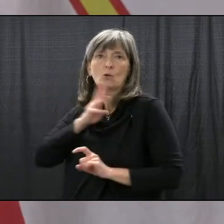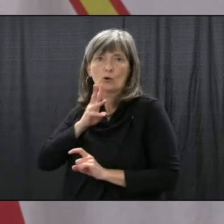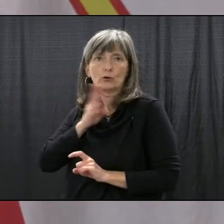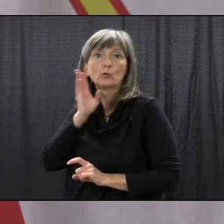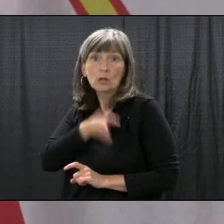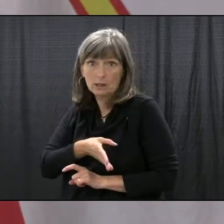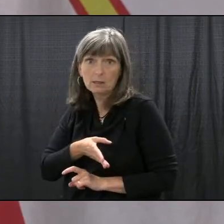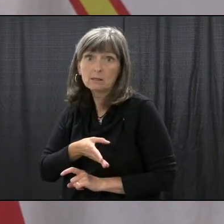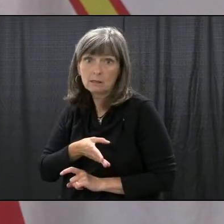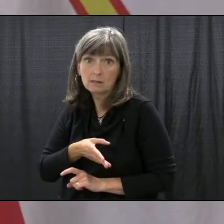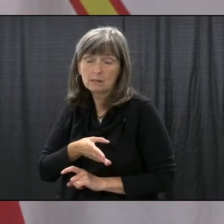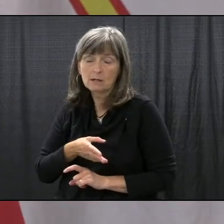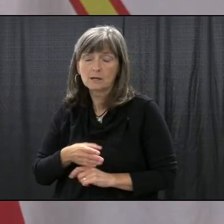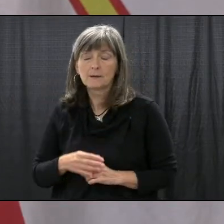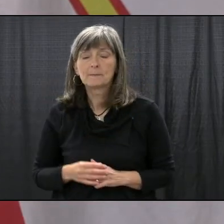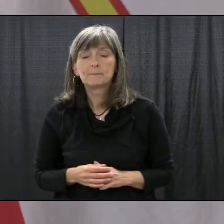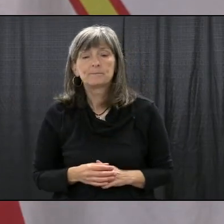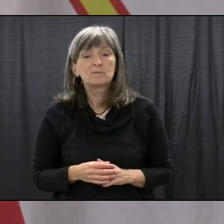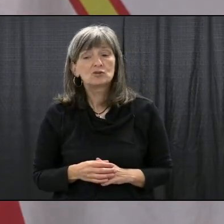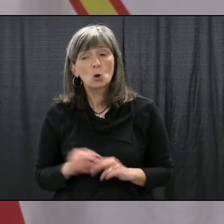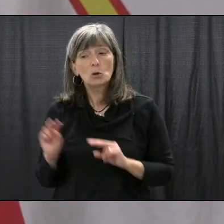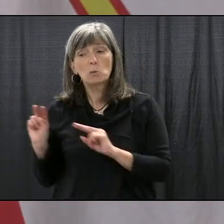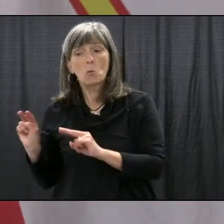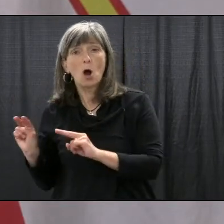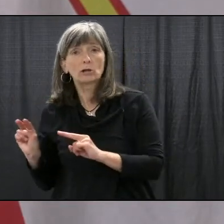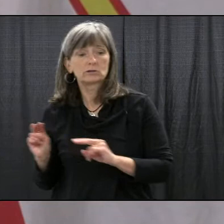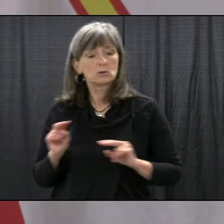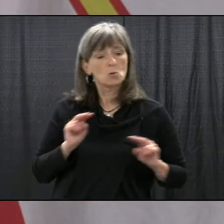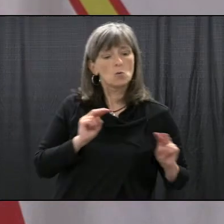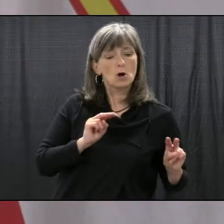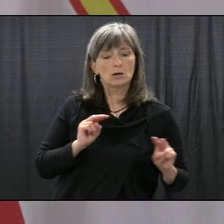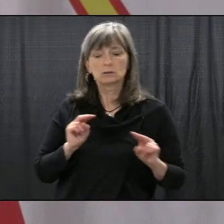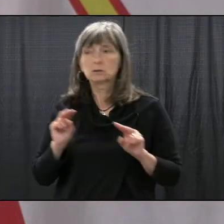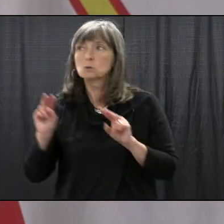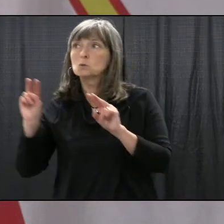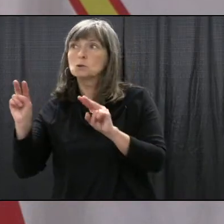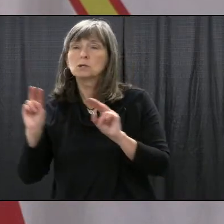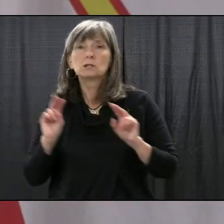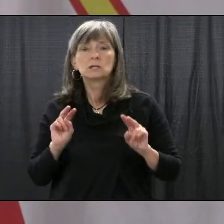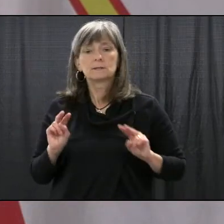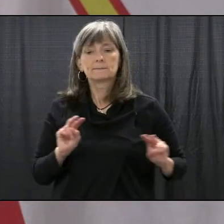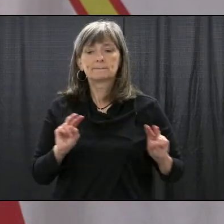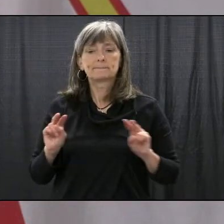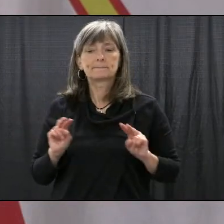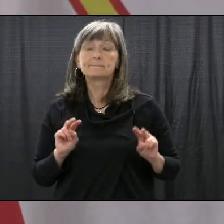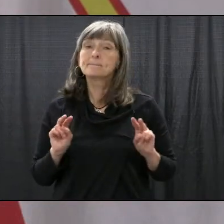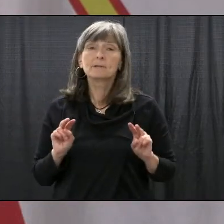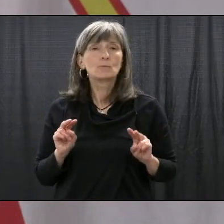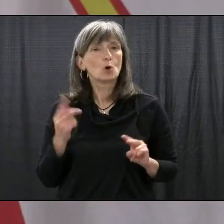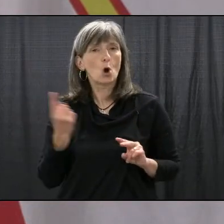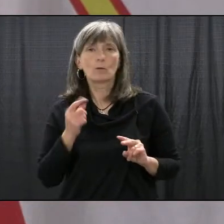surveillance plans in place to be looking for COVID and to